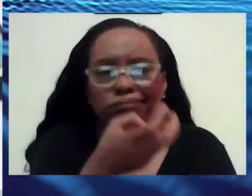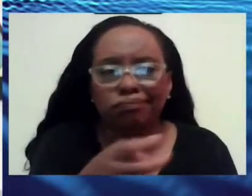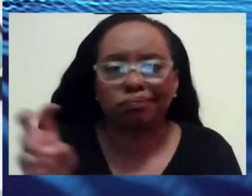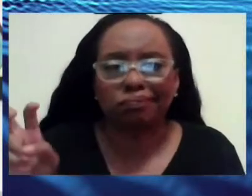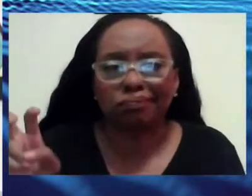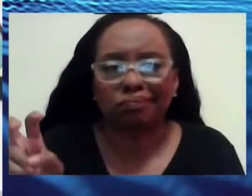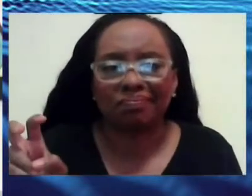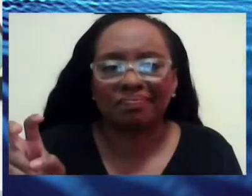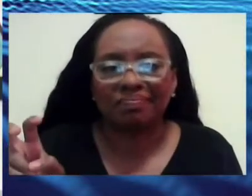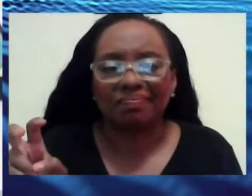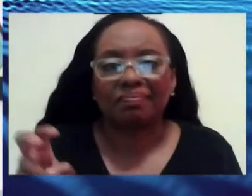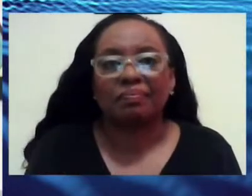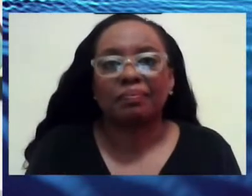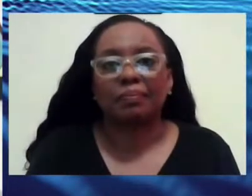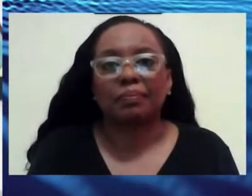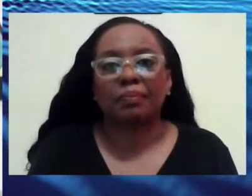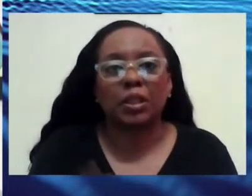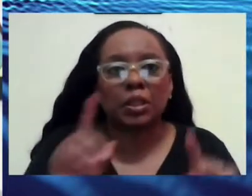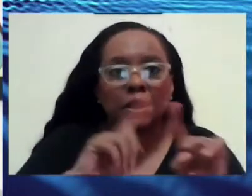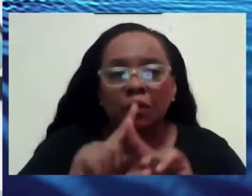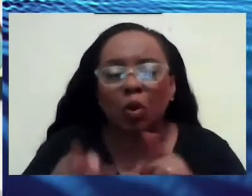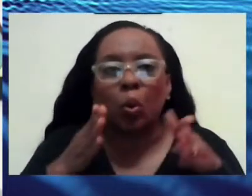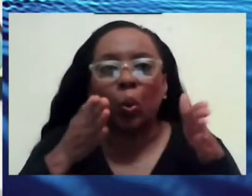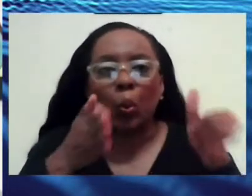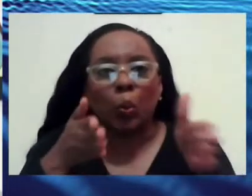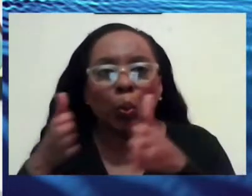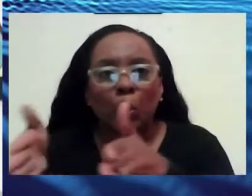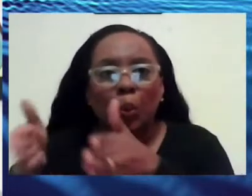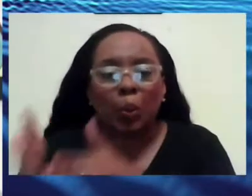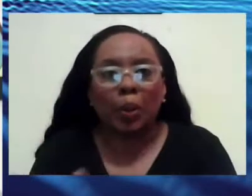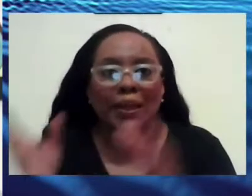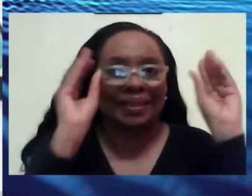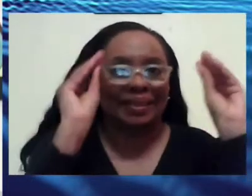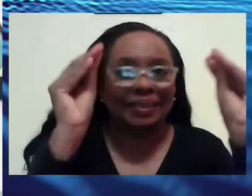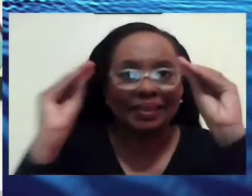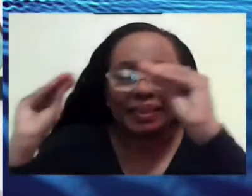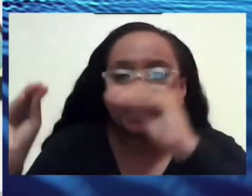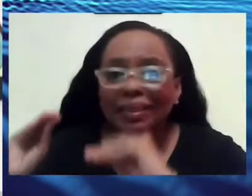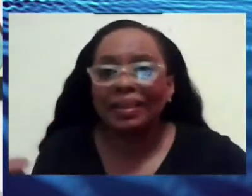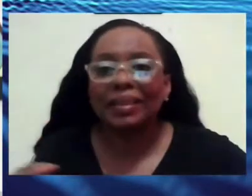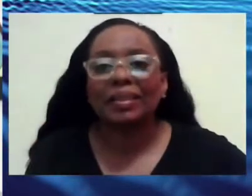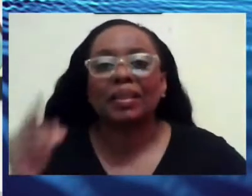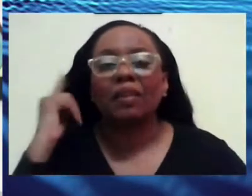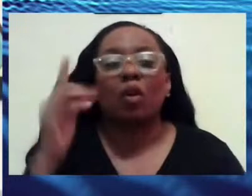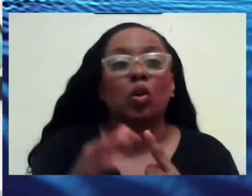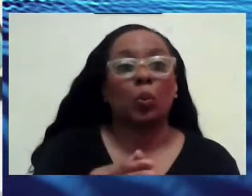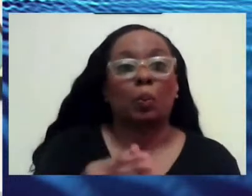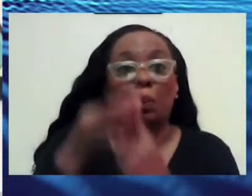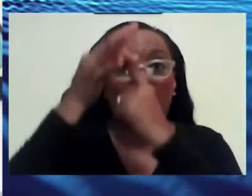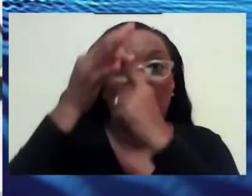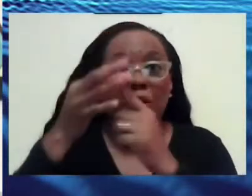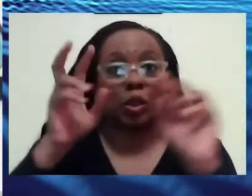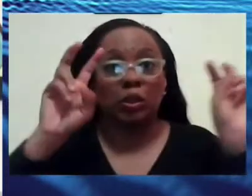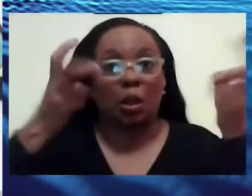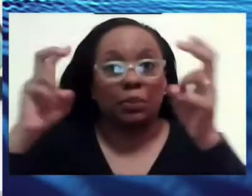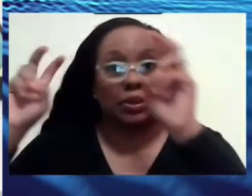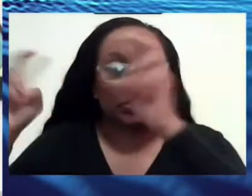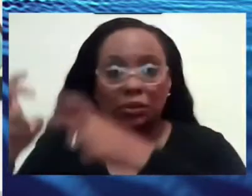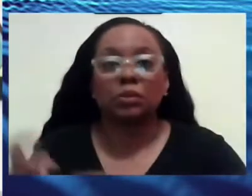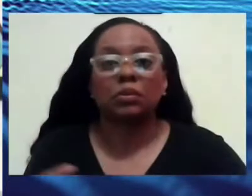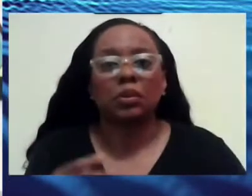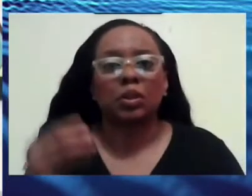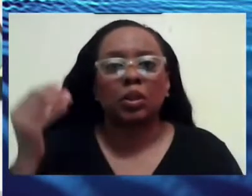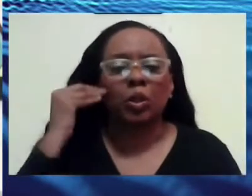incorporating technology into pedagogy, trying to make sure that we have enough devices for the specialized subjects as well, specific devices for those